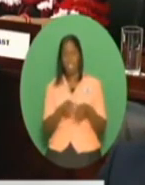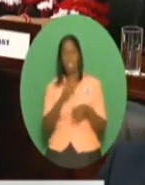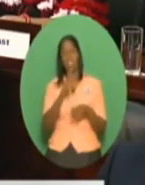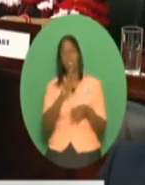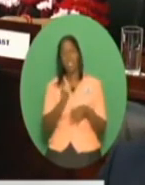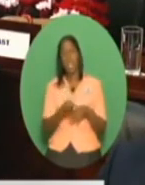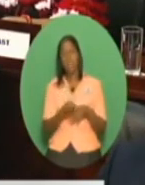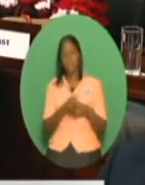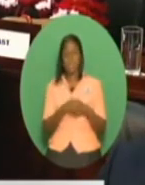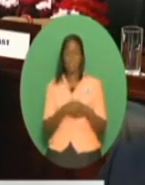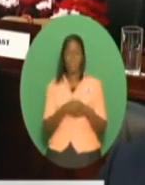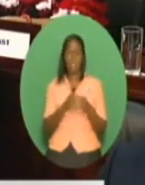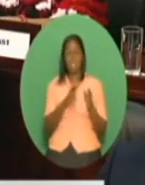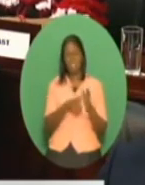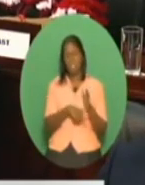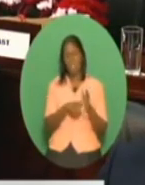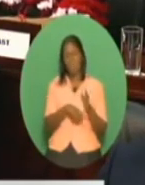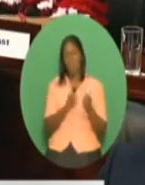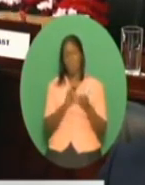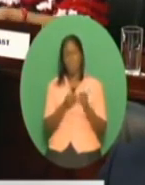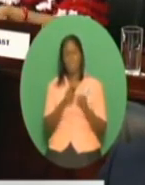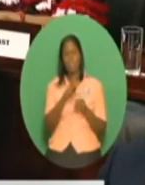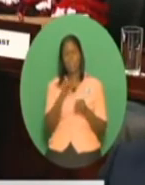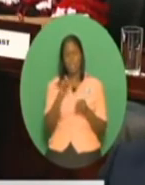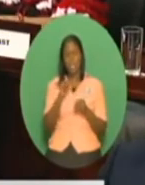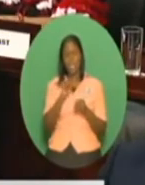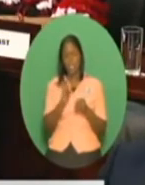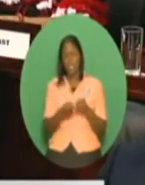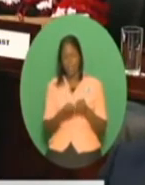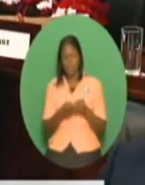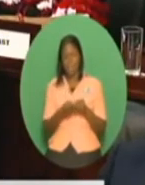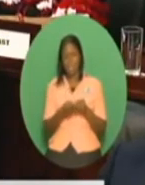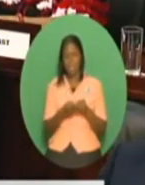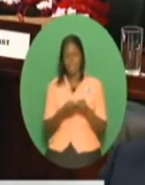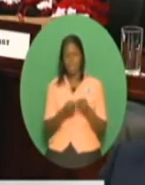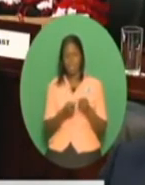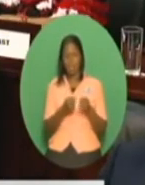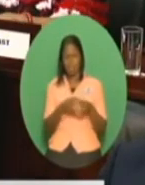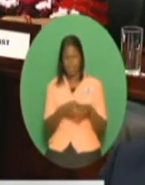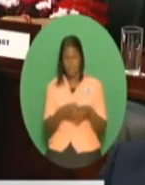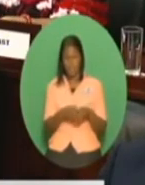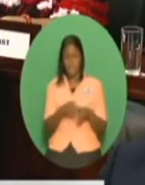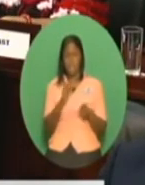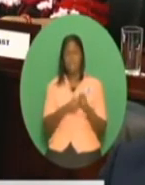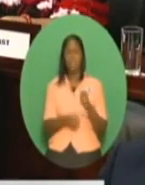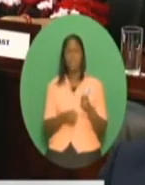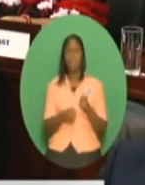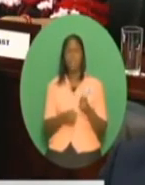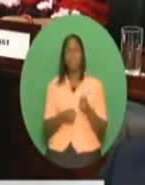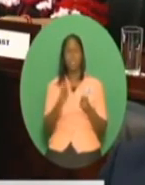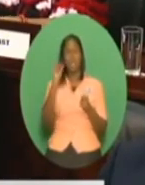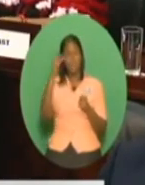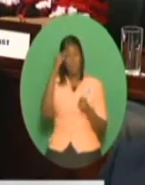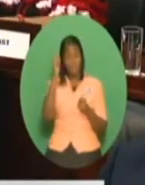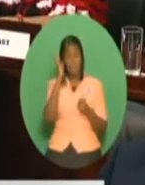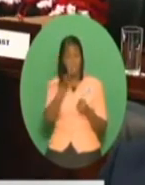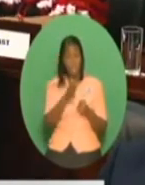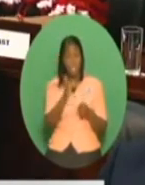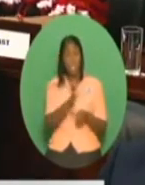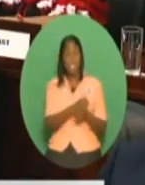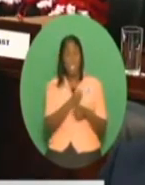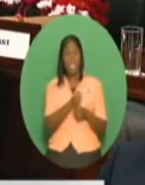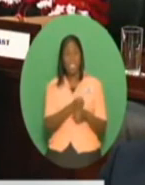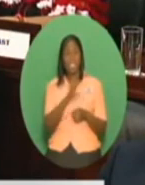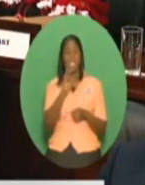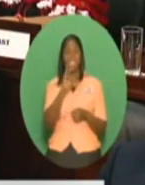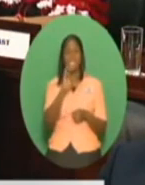low number, 20,000. The government should be collecting $60 million. $3,000